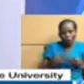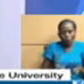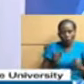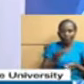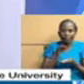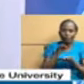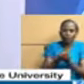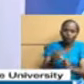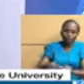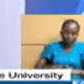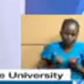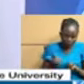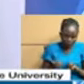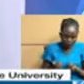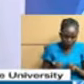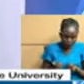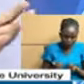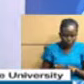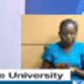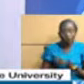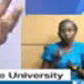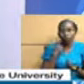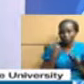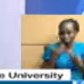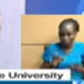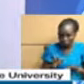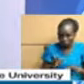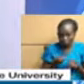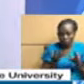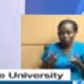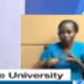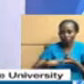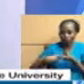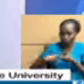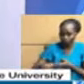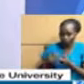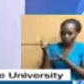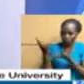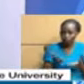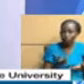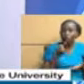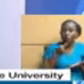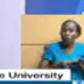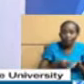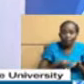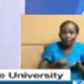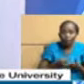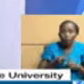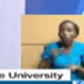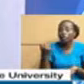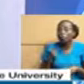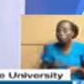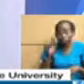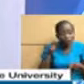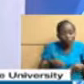ourselves. I also know that many of these trucks that are now being stuck, they are bringing in rice from outside. So although we are food secure, we